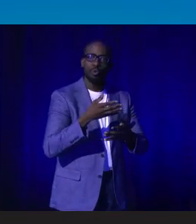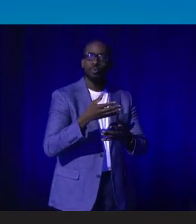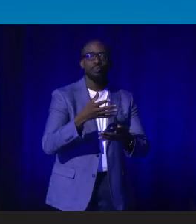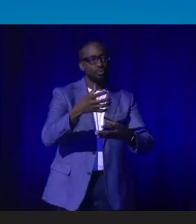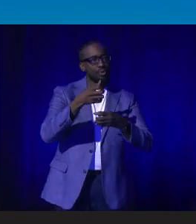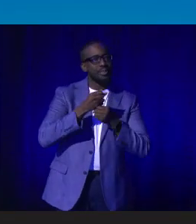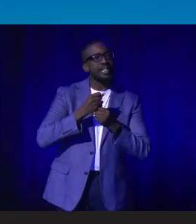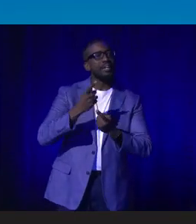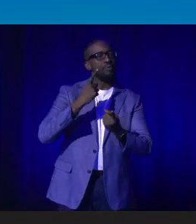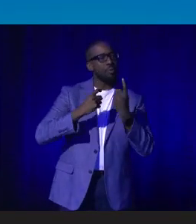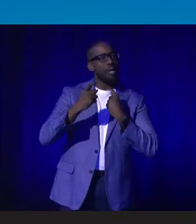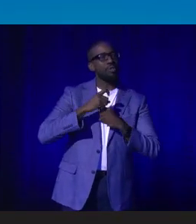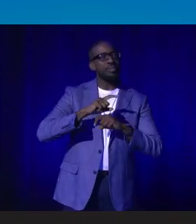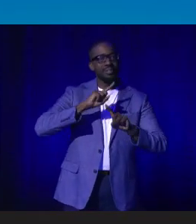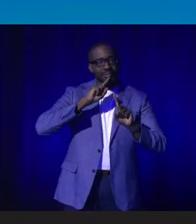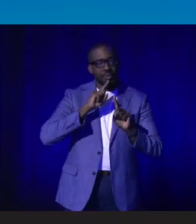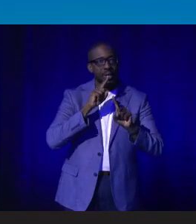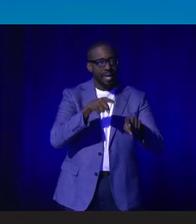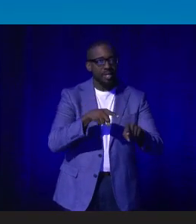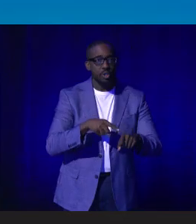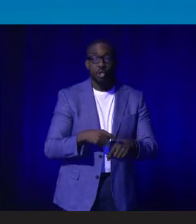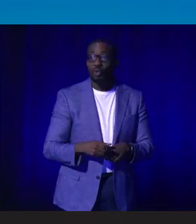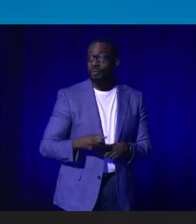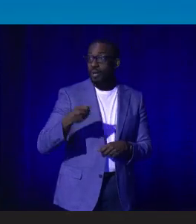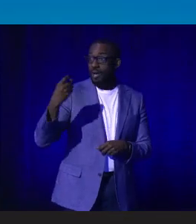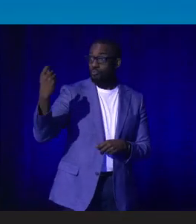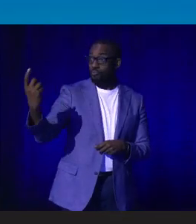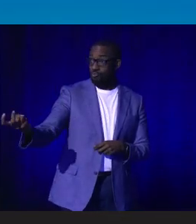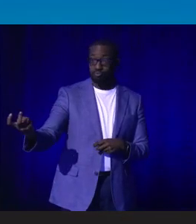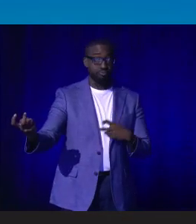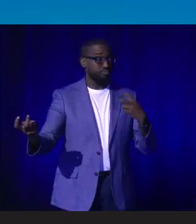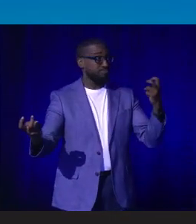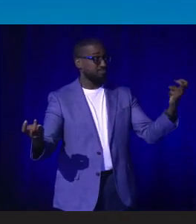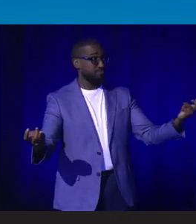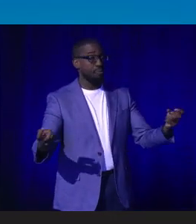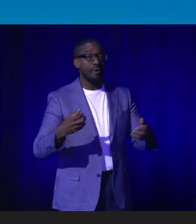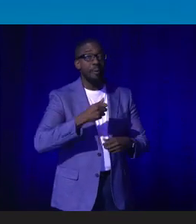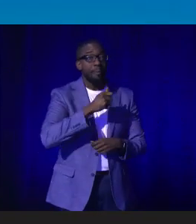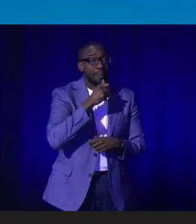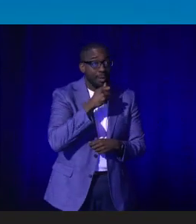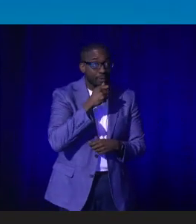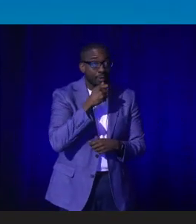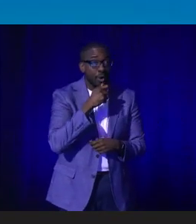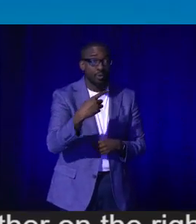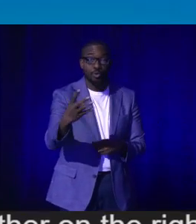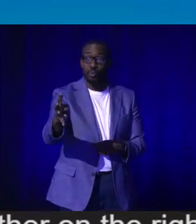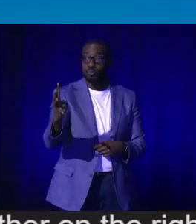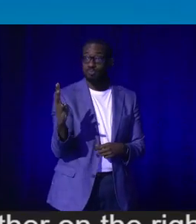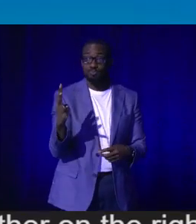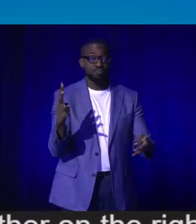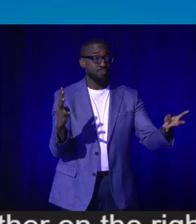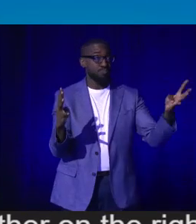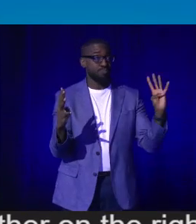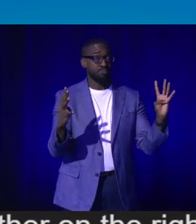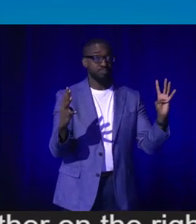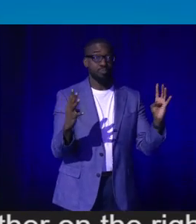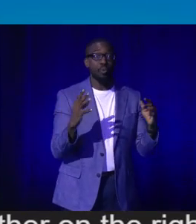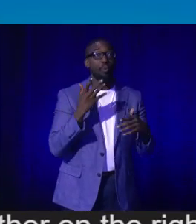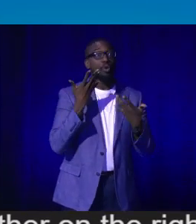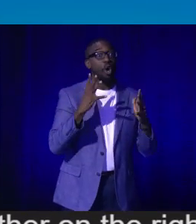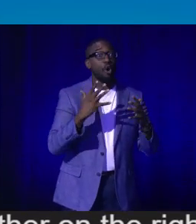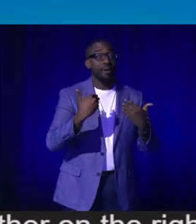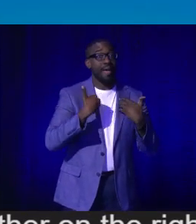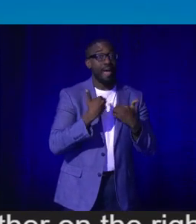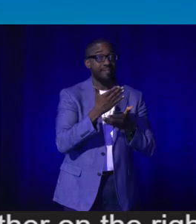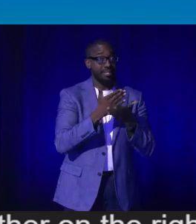please approach one of the mics, either on the right or the left. And we are fortunate already to have a couple at the